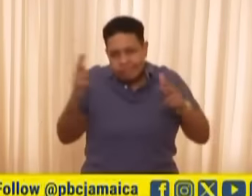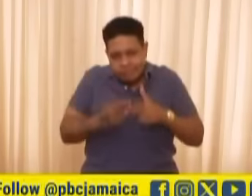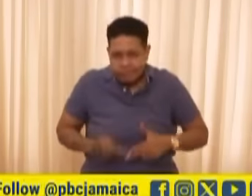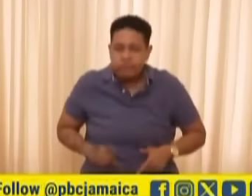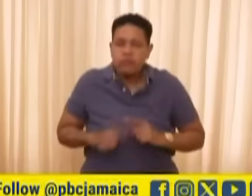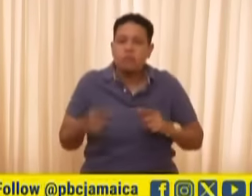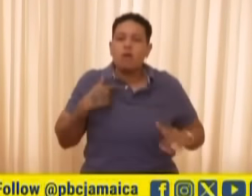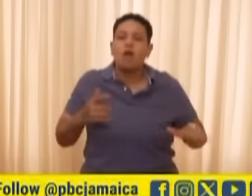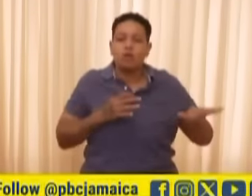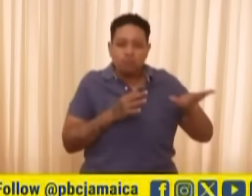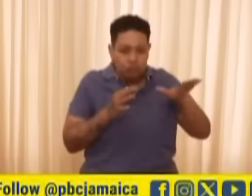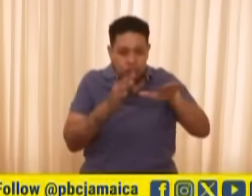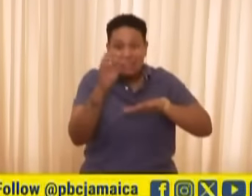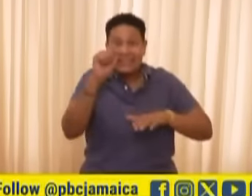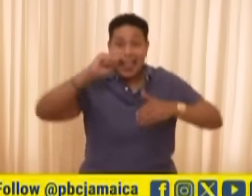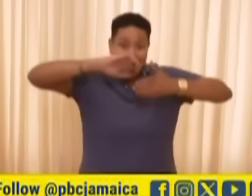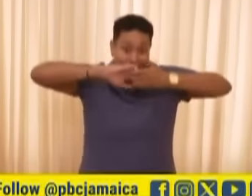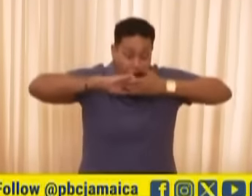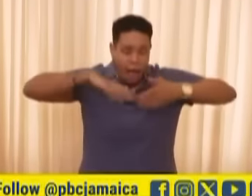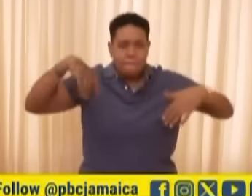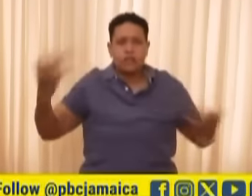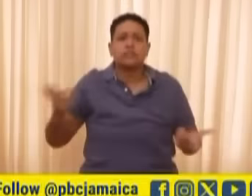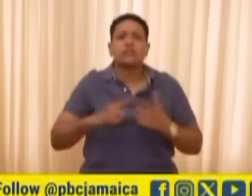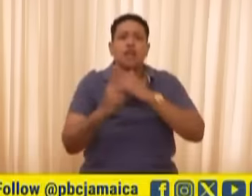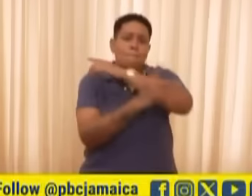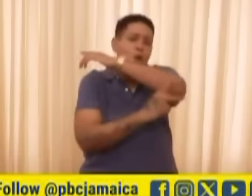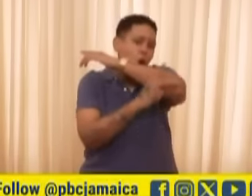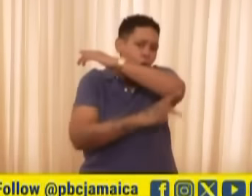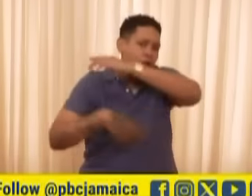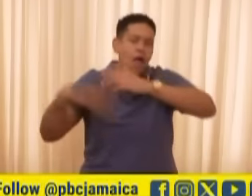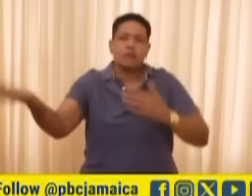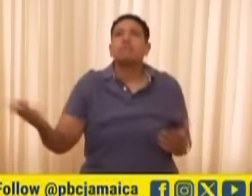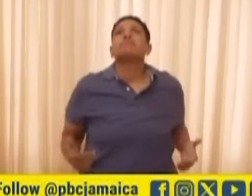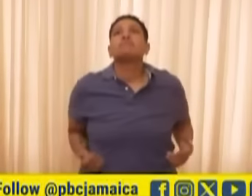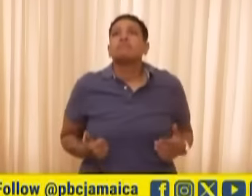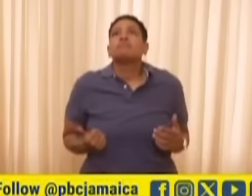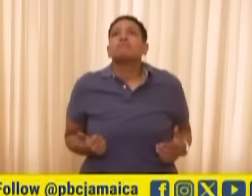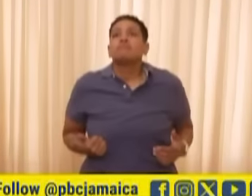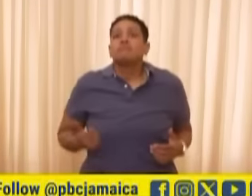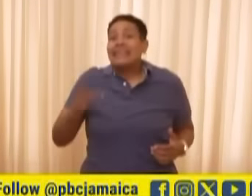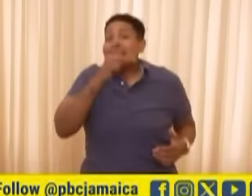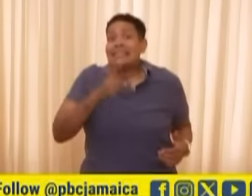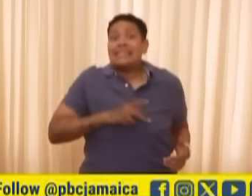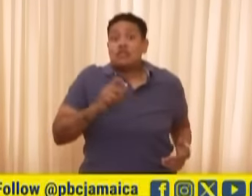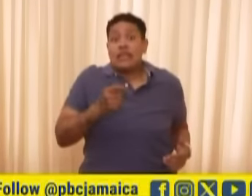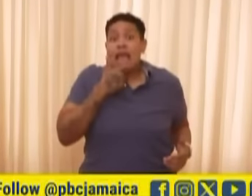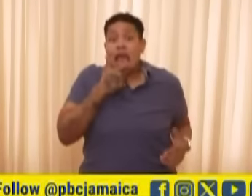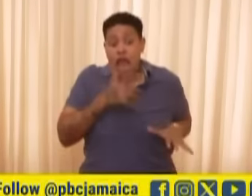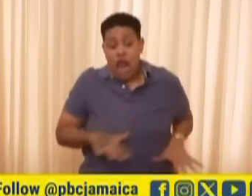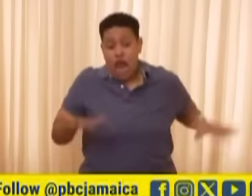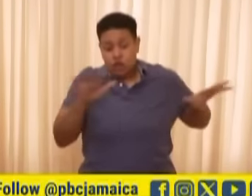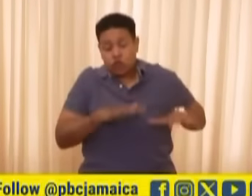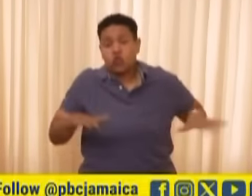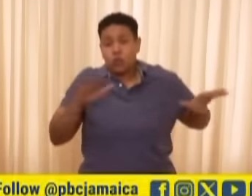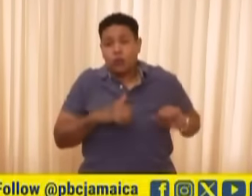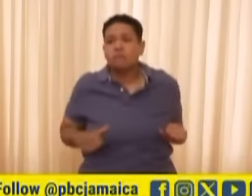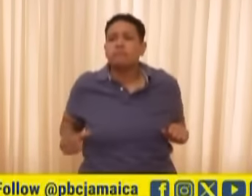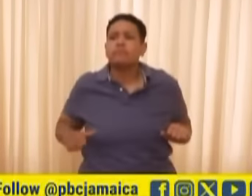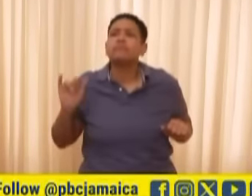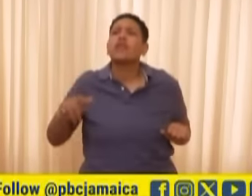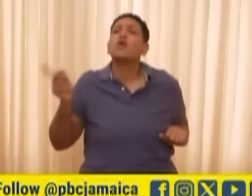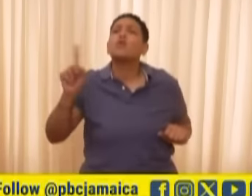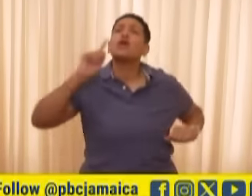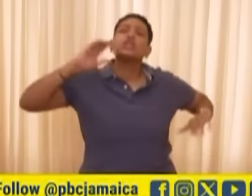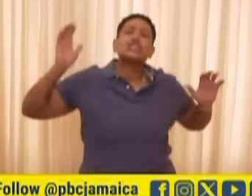we move across St. Thomas, Portland, the Kingston and St. Andrew area, that's where